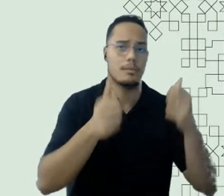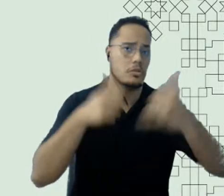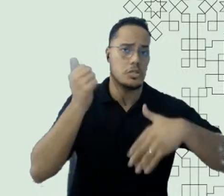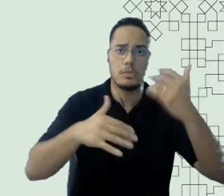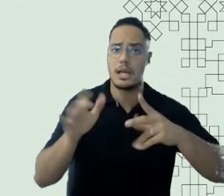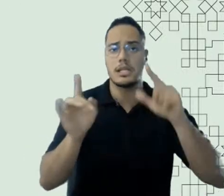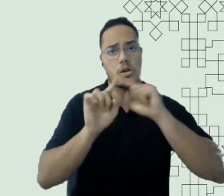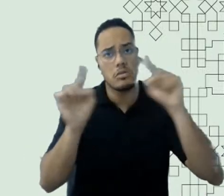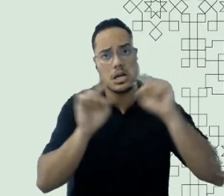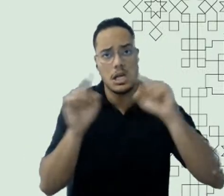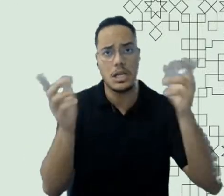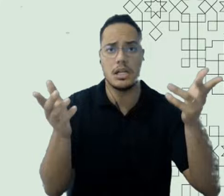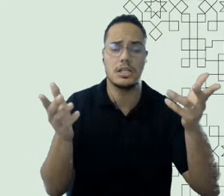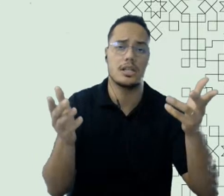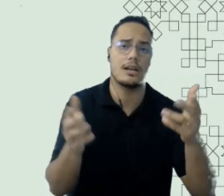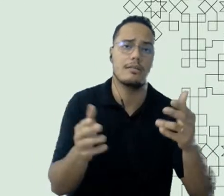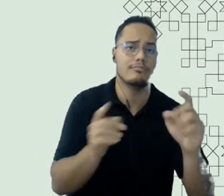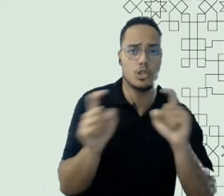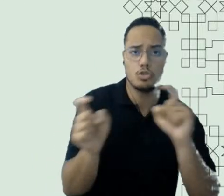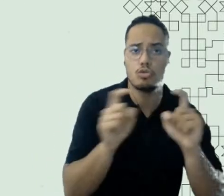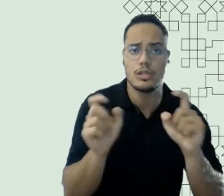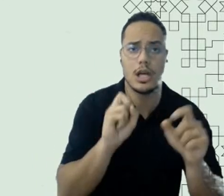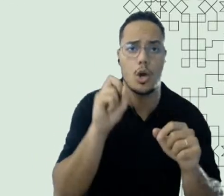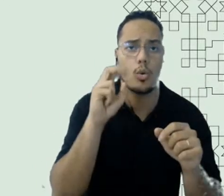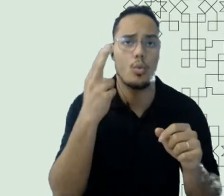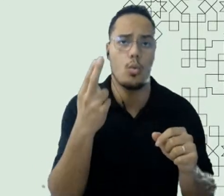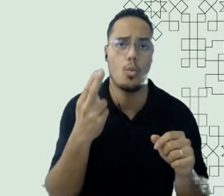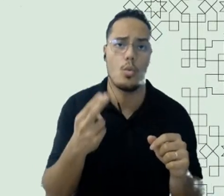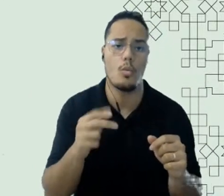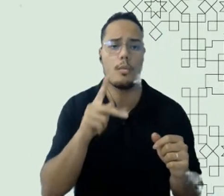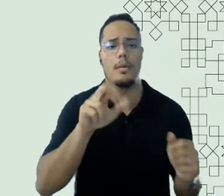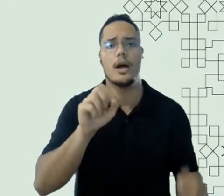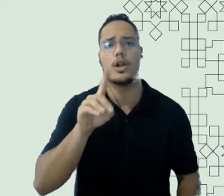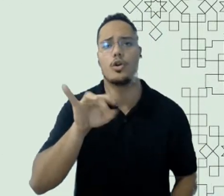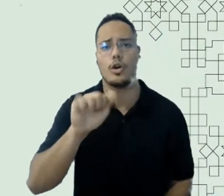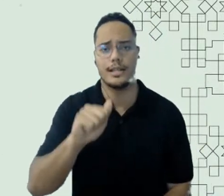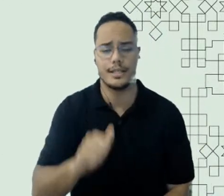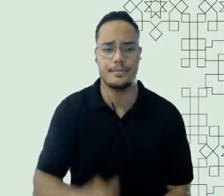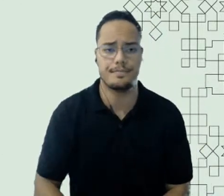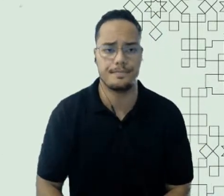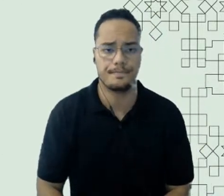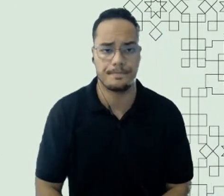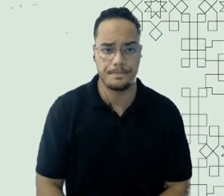So they have to put in place systems that do not